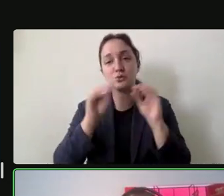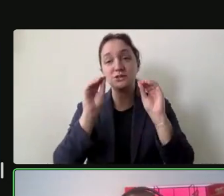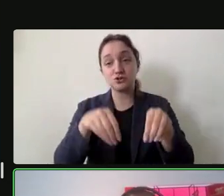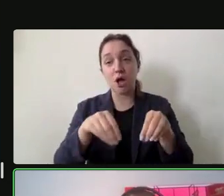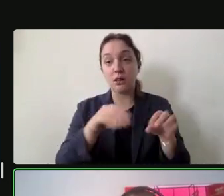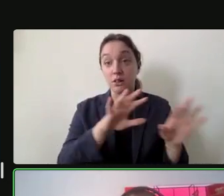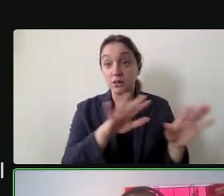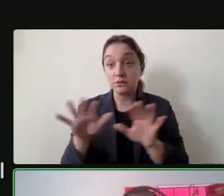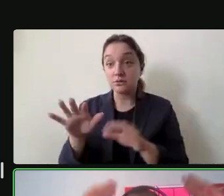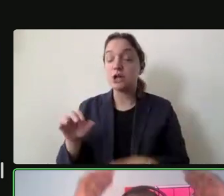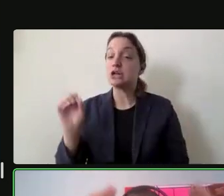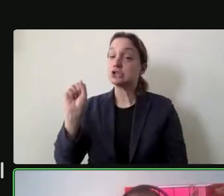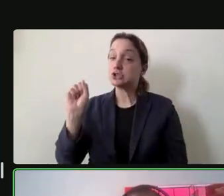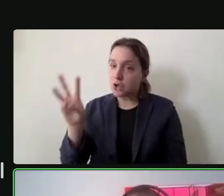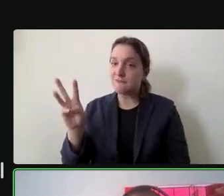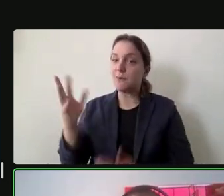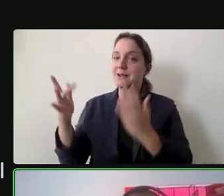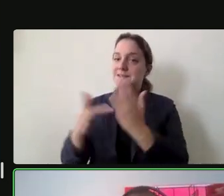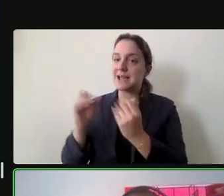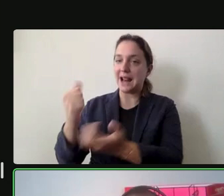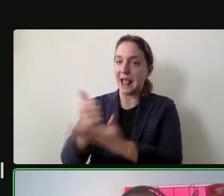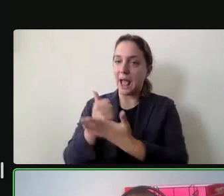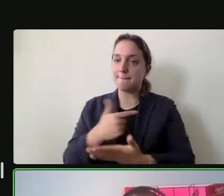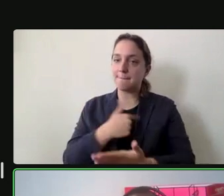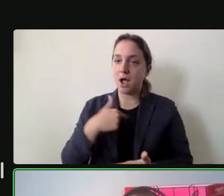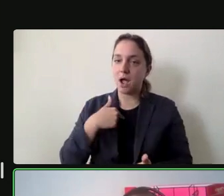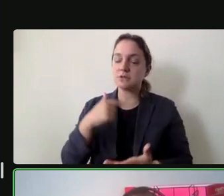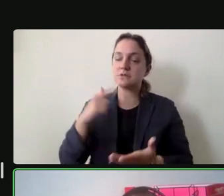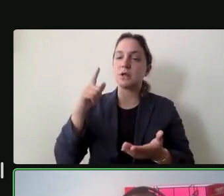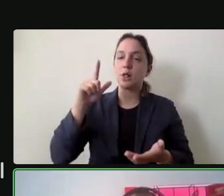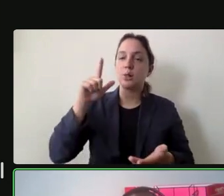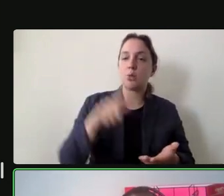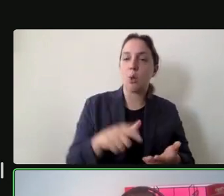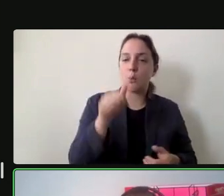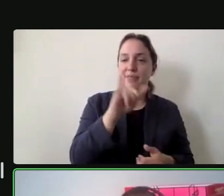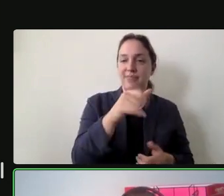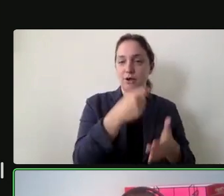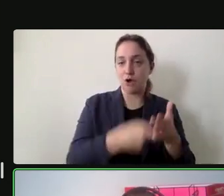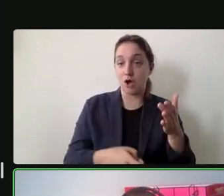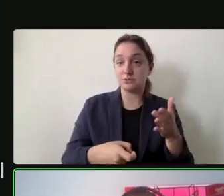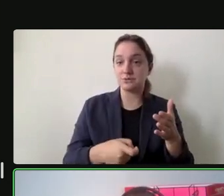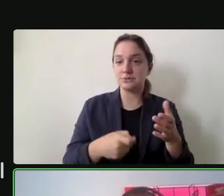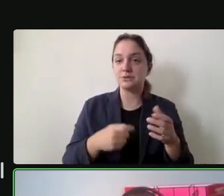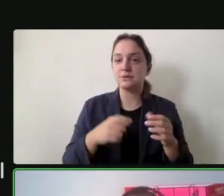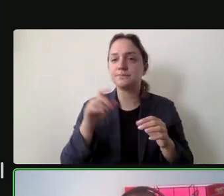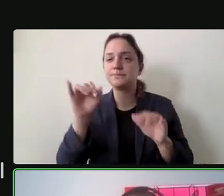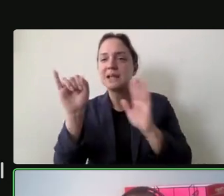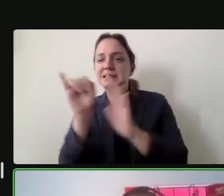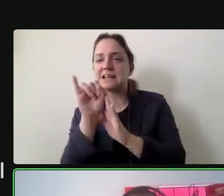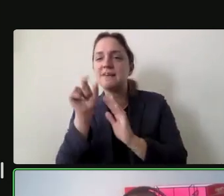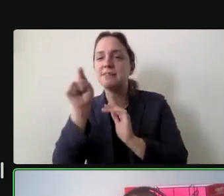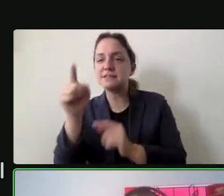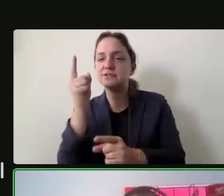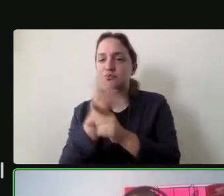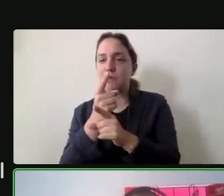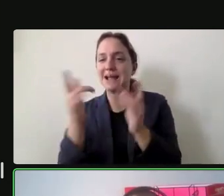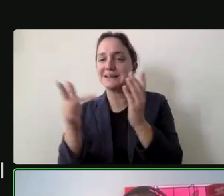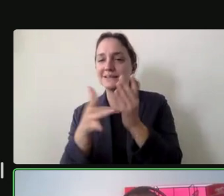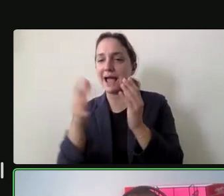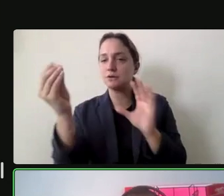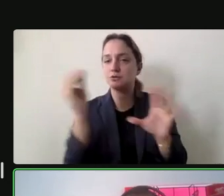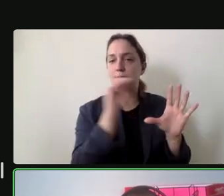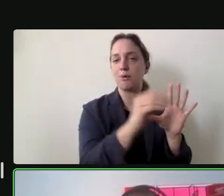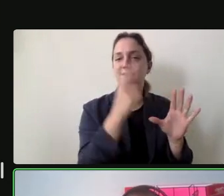and technology that helps us to lower the cost of identifying which piece of sustainability technology should go into